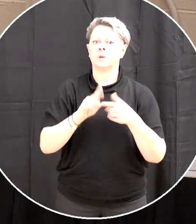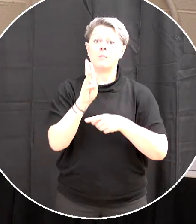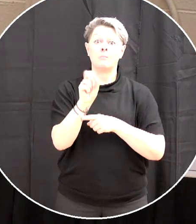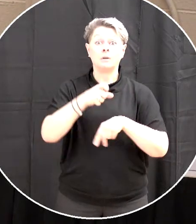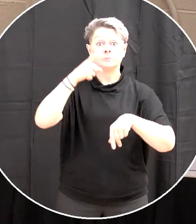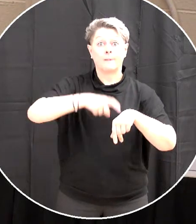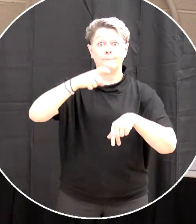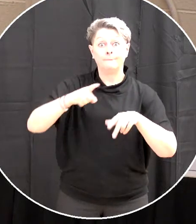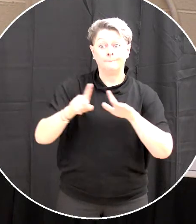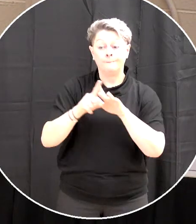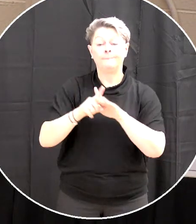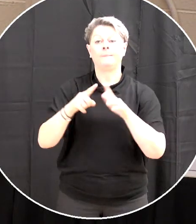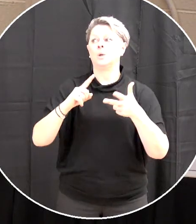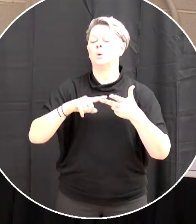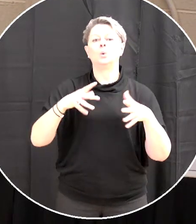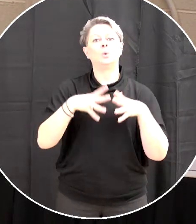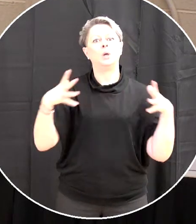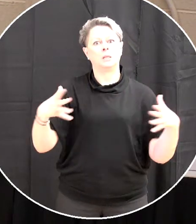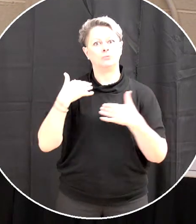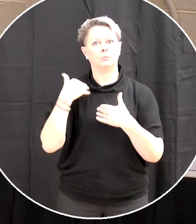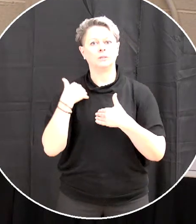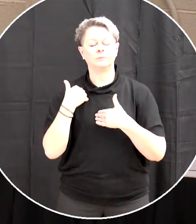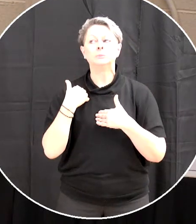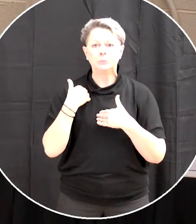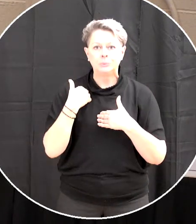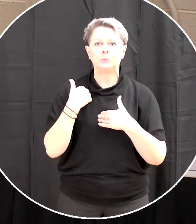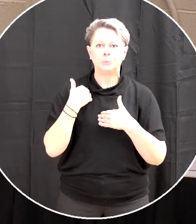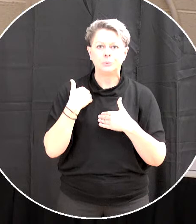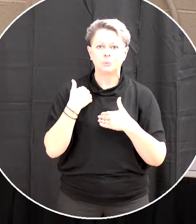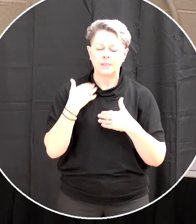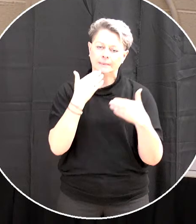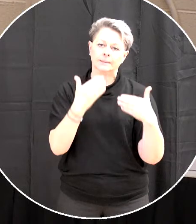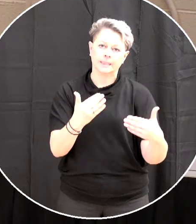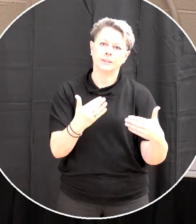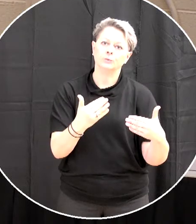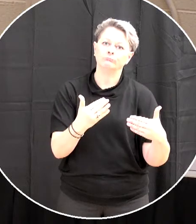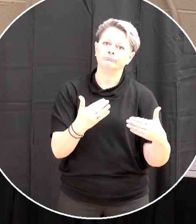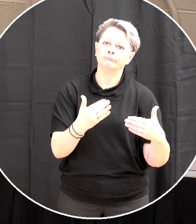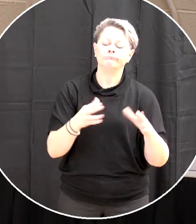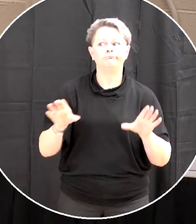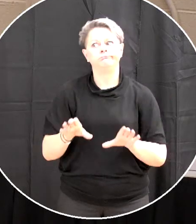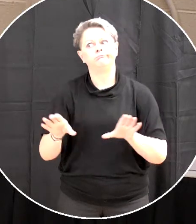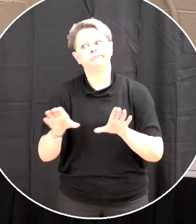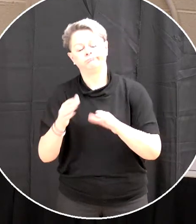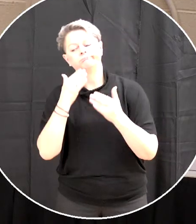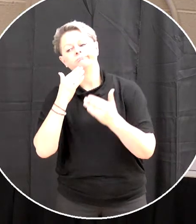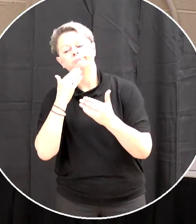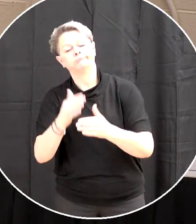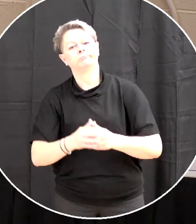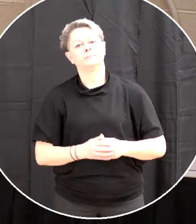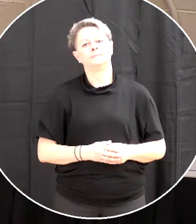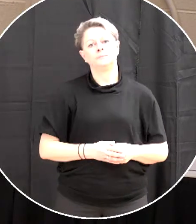heavy load, and it certainly doesn't go unnoticed from this committee that all the work you do. So thank you very much for